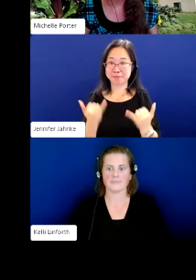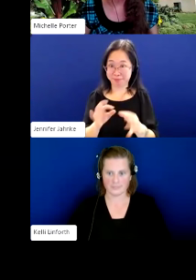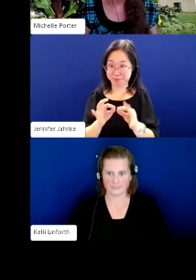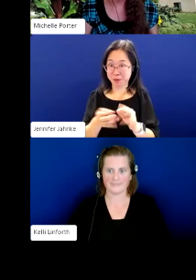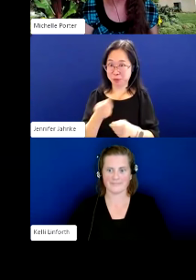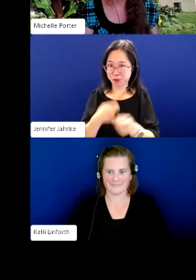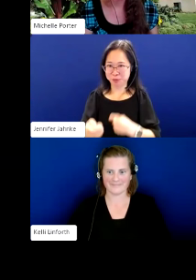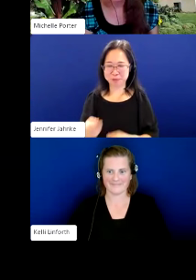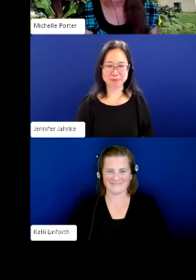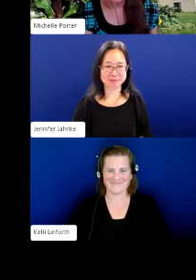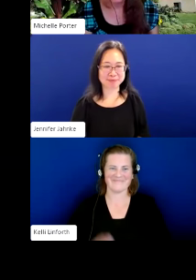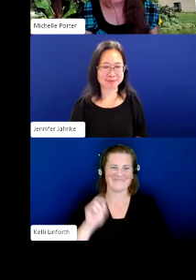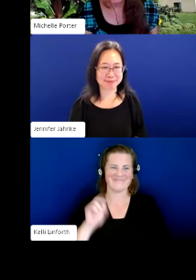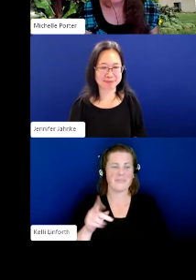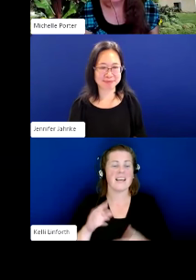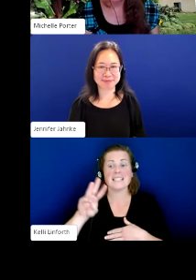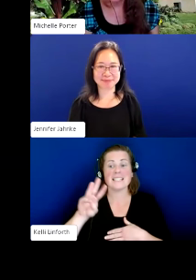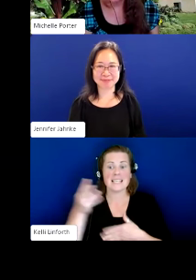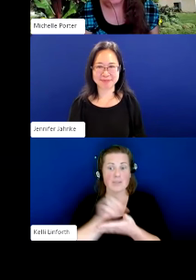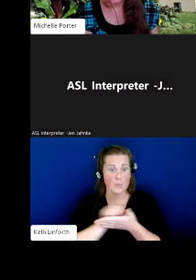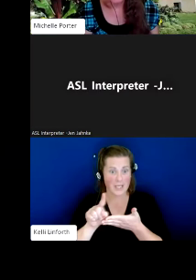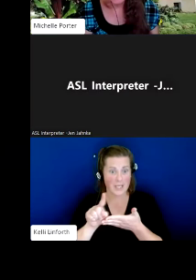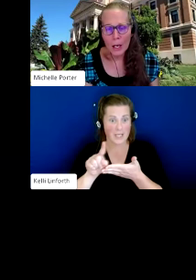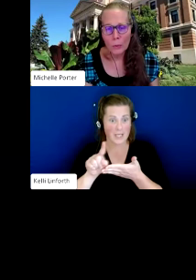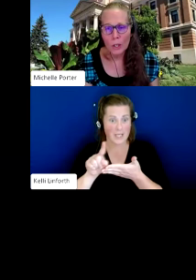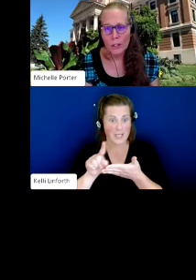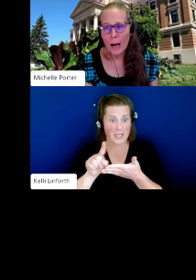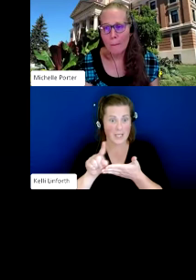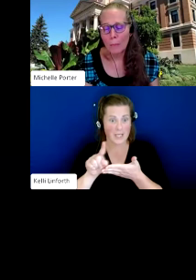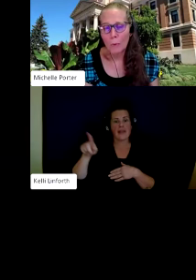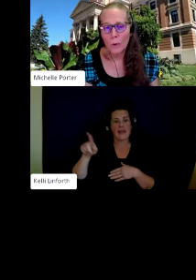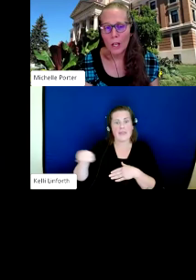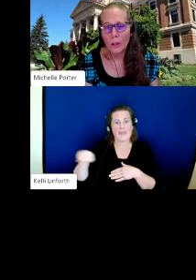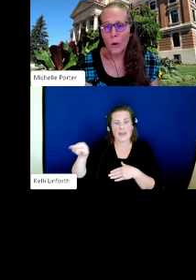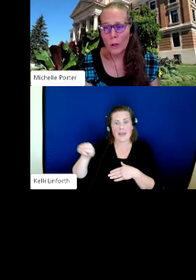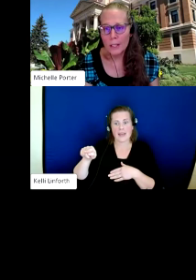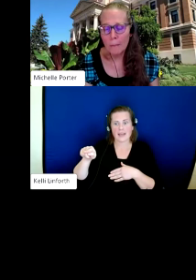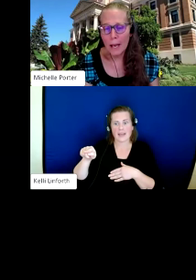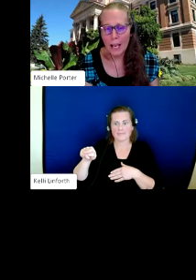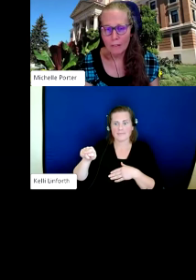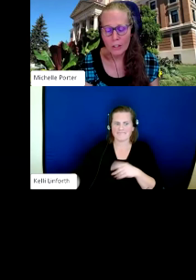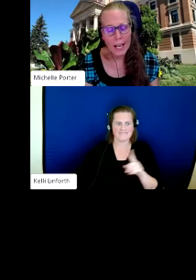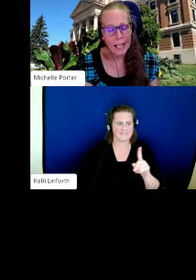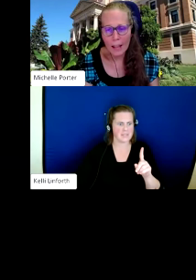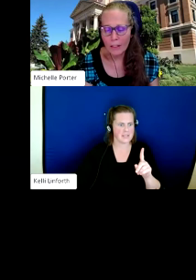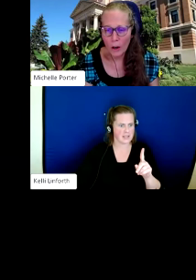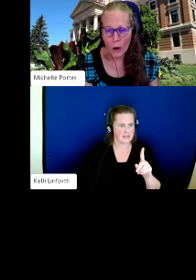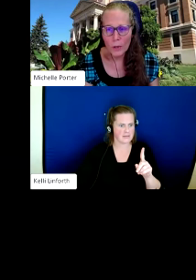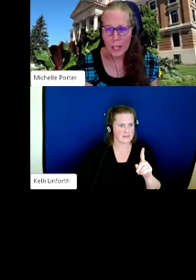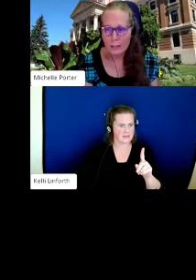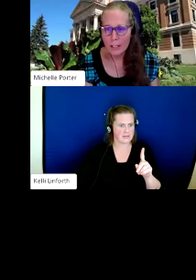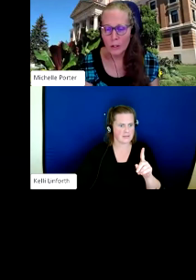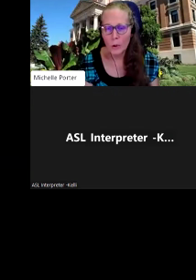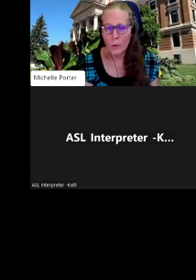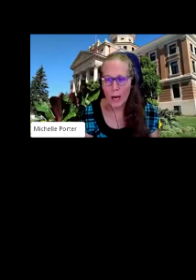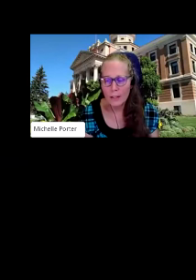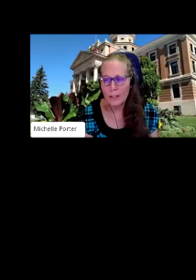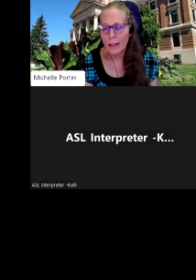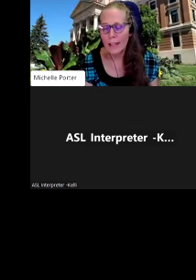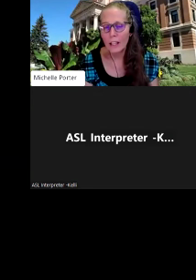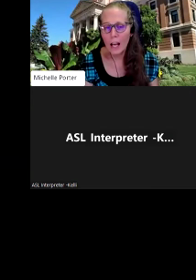In the sixth session, this is where they were to come up with goals and behaviors, again, their own